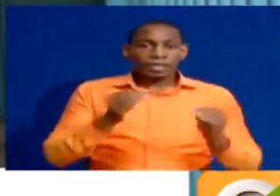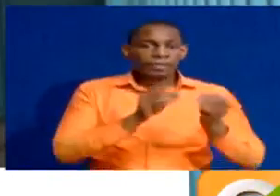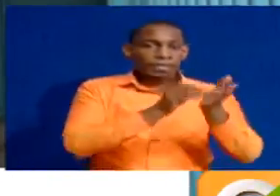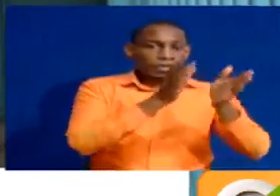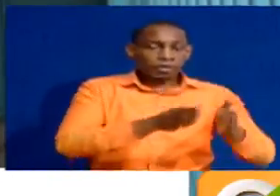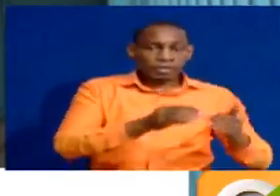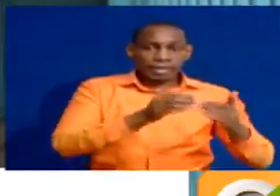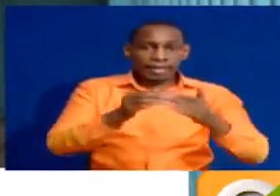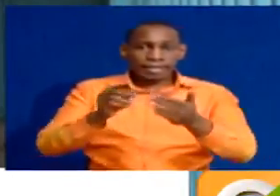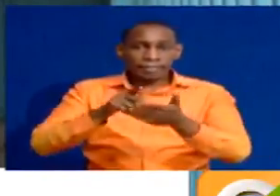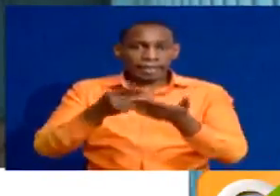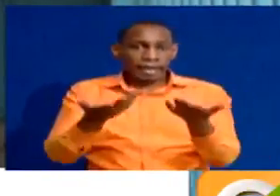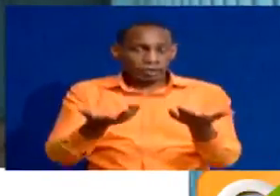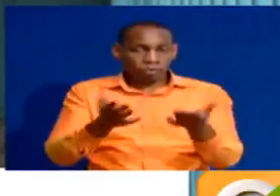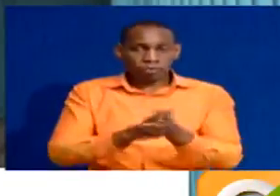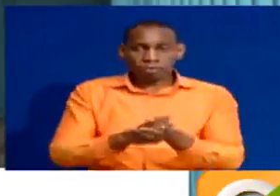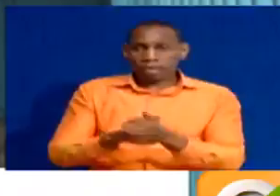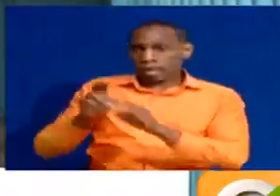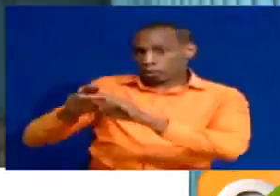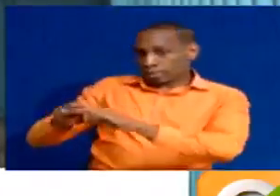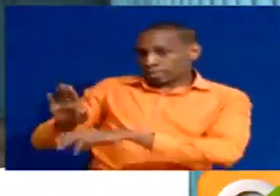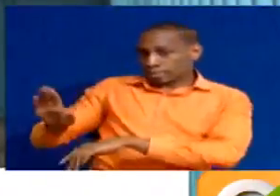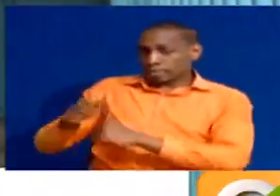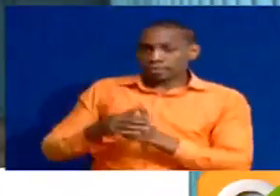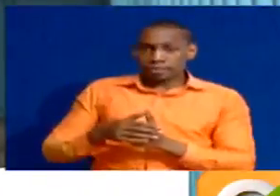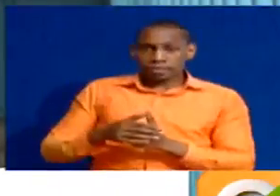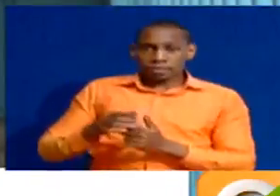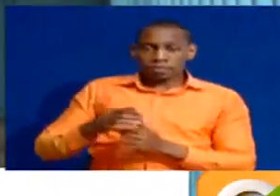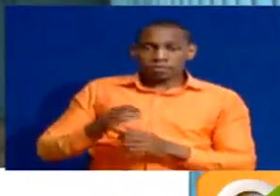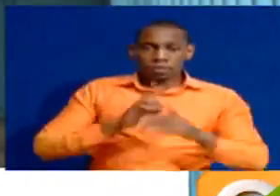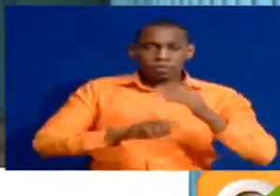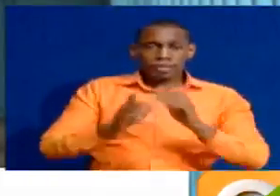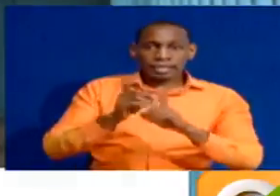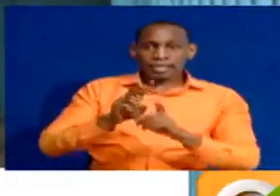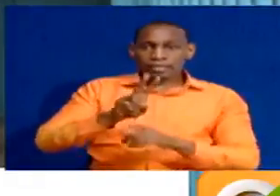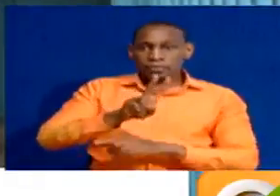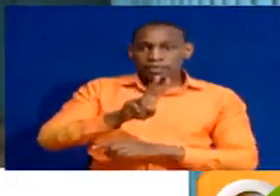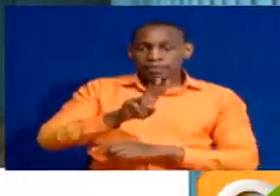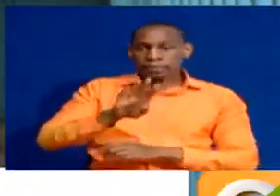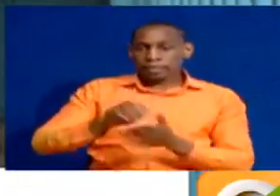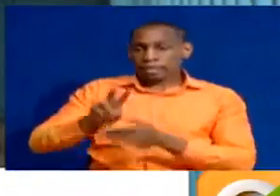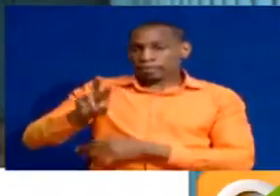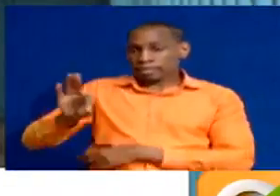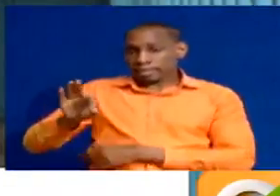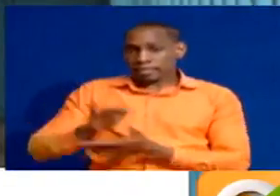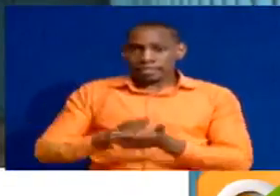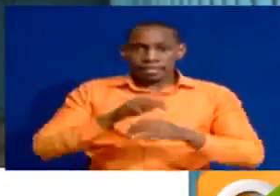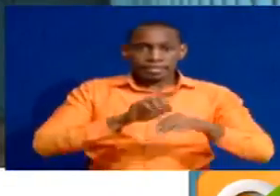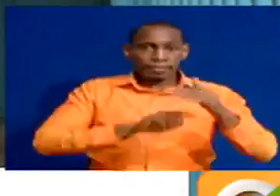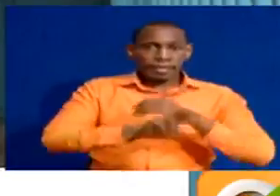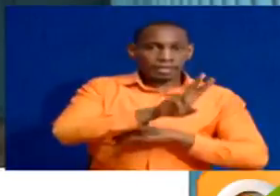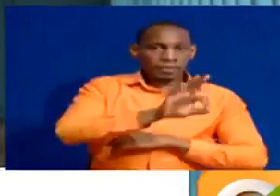vile naenda kulipa, alikuwa amekaa kwa bench. Kulikuwa tuende kliniki 24 na 23. Sasa mimi